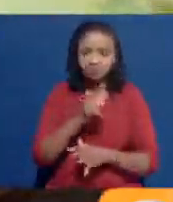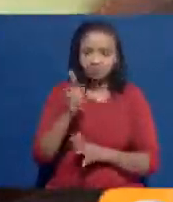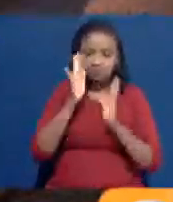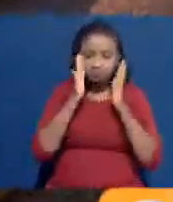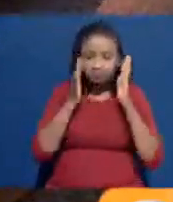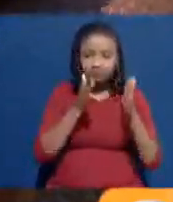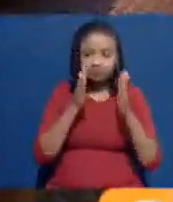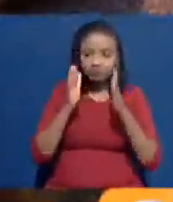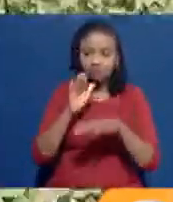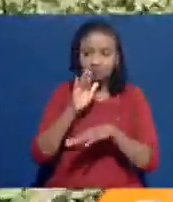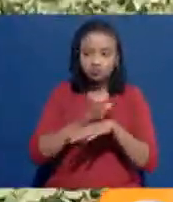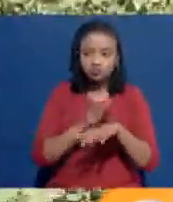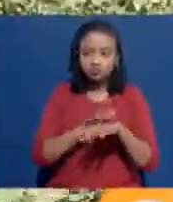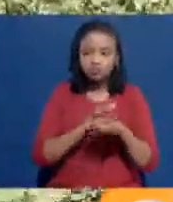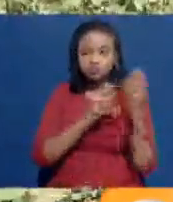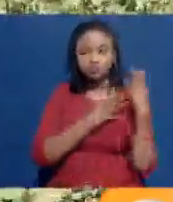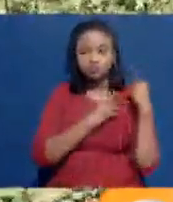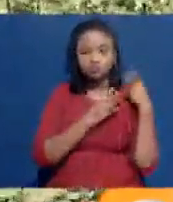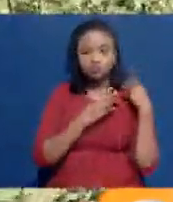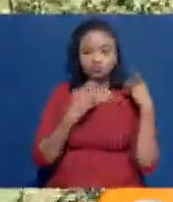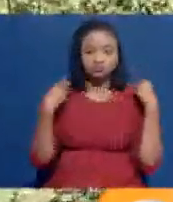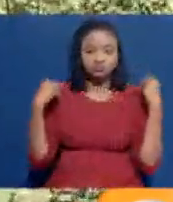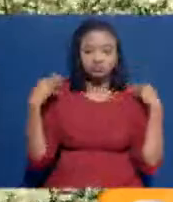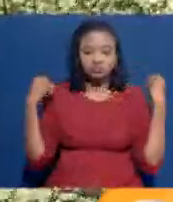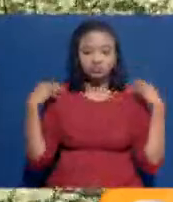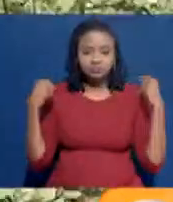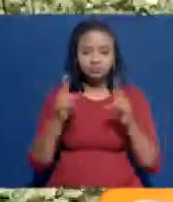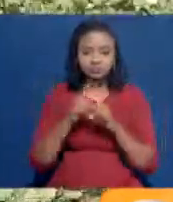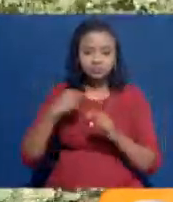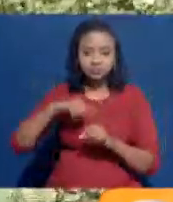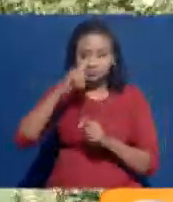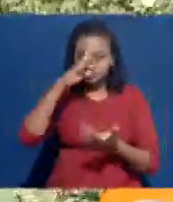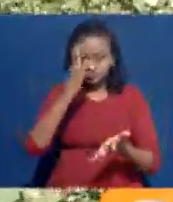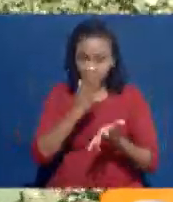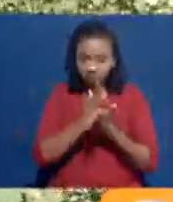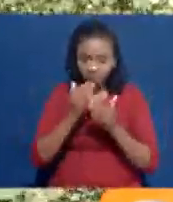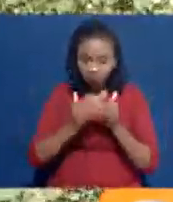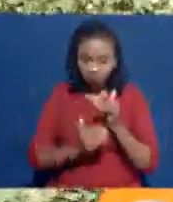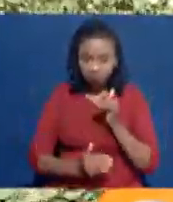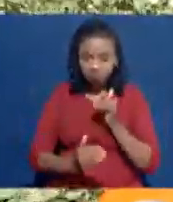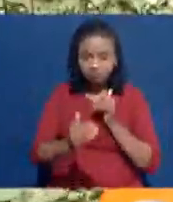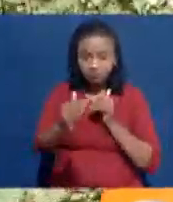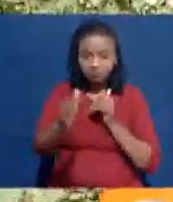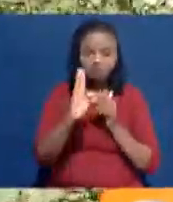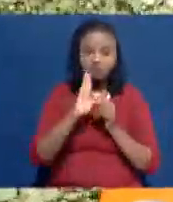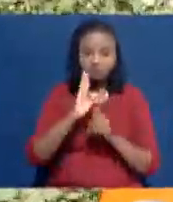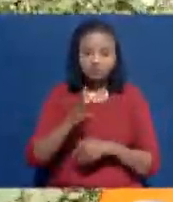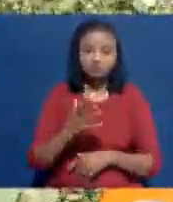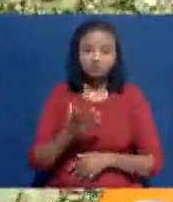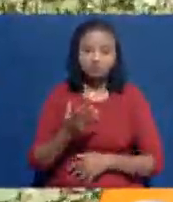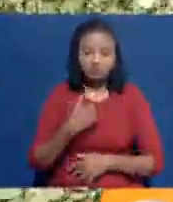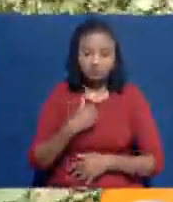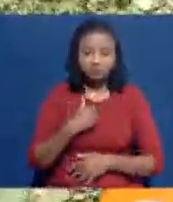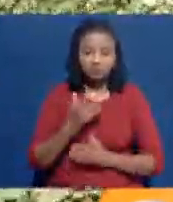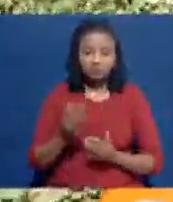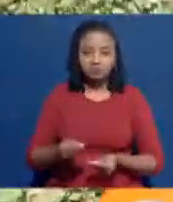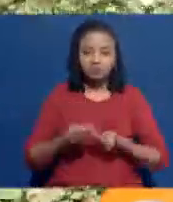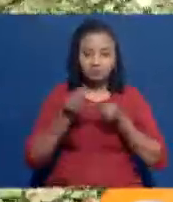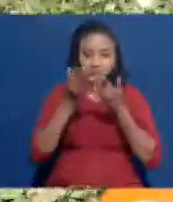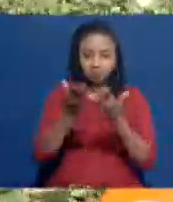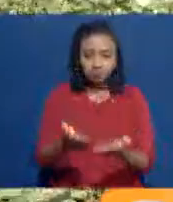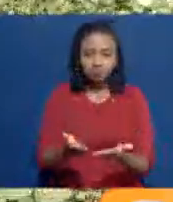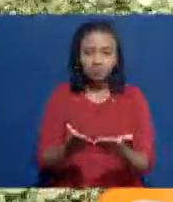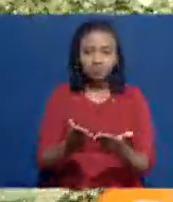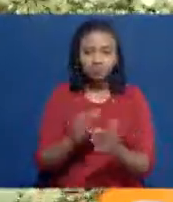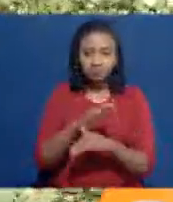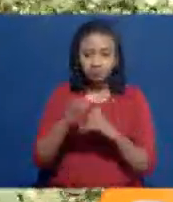agronomical practices. We believe that with time, we are going to provide all our farmers